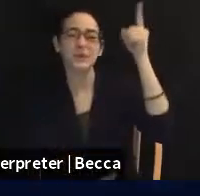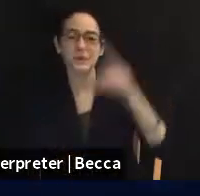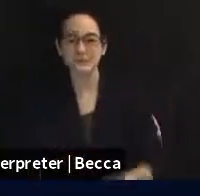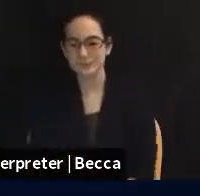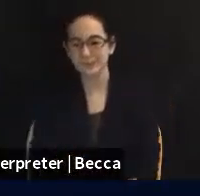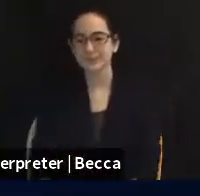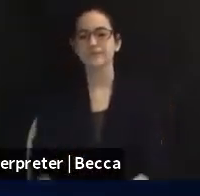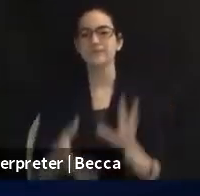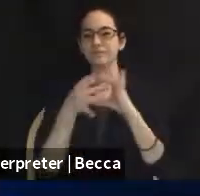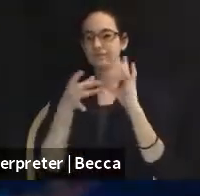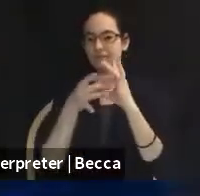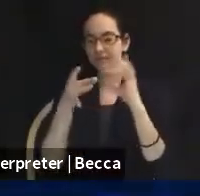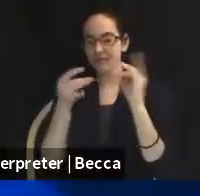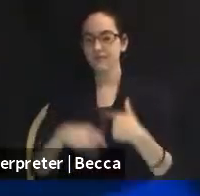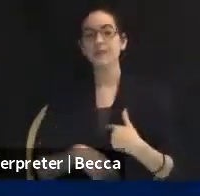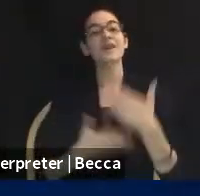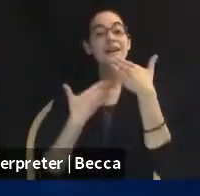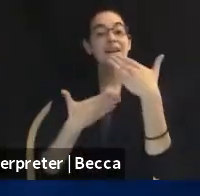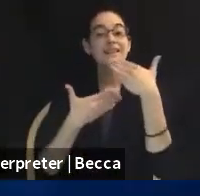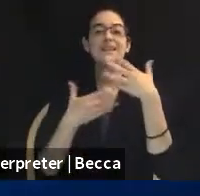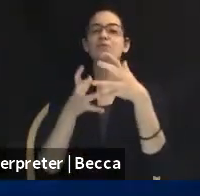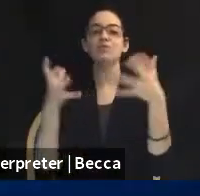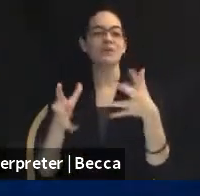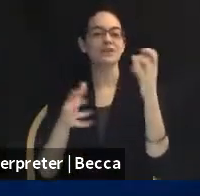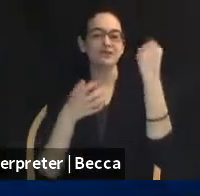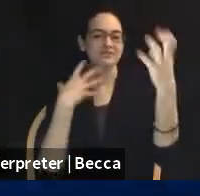guys, thanks so much for singing with us. Go ahead and have a seat.